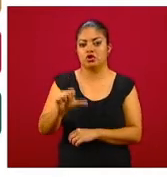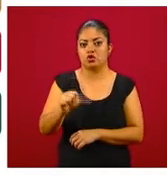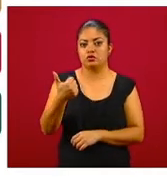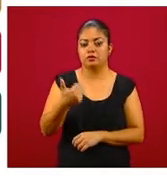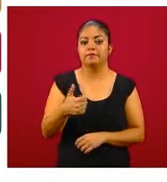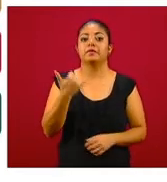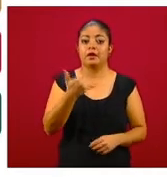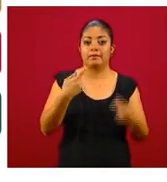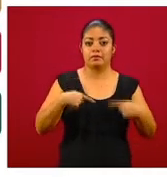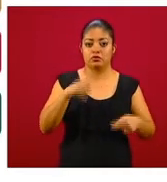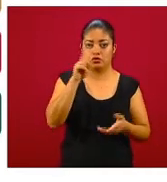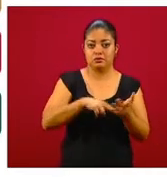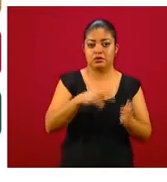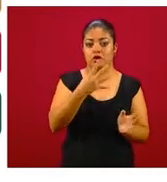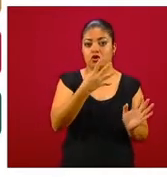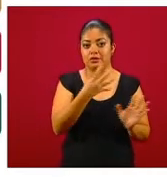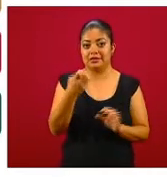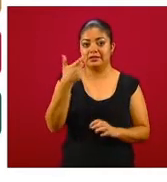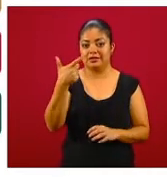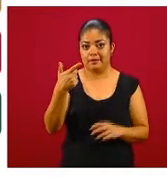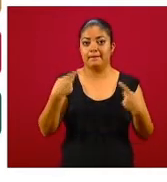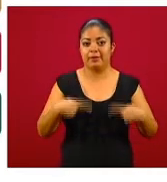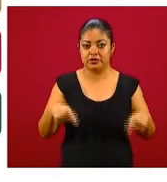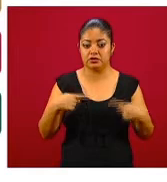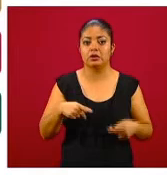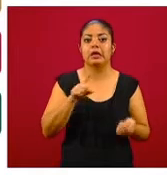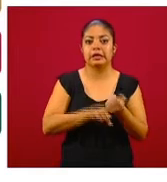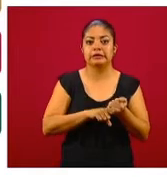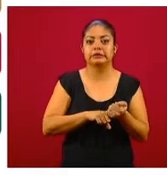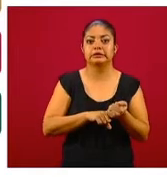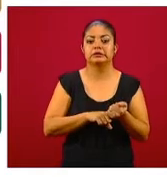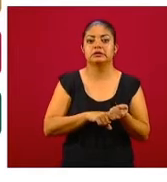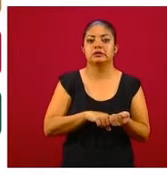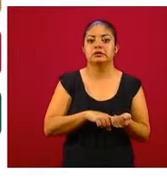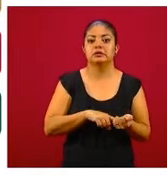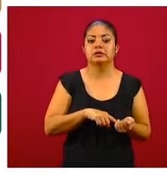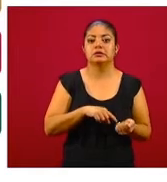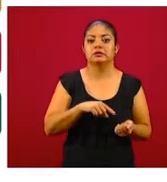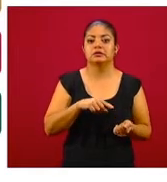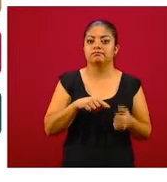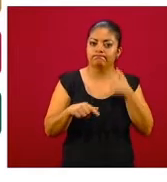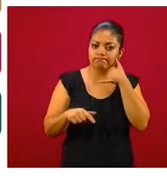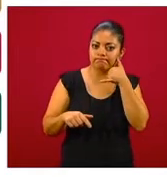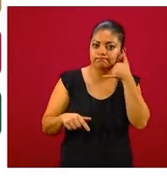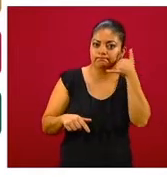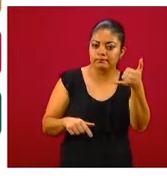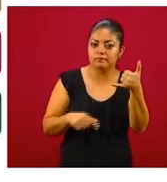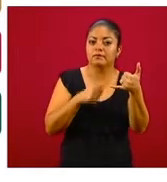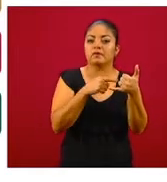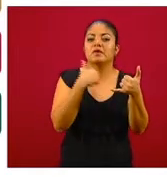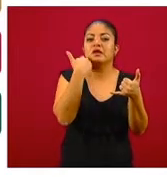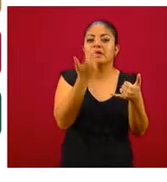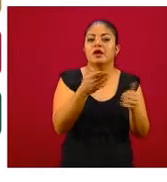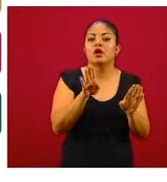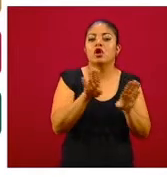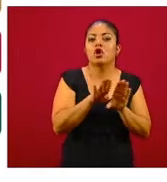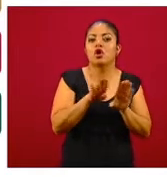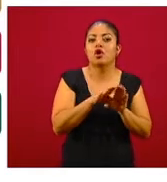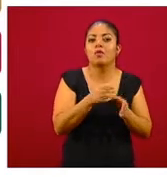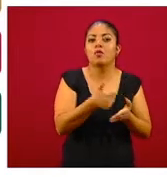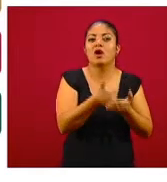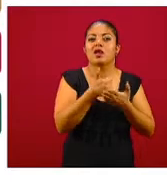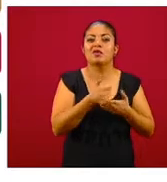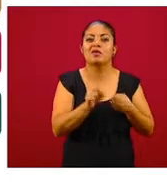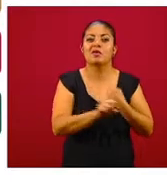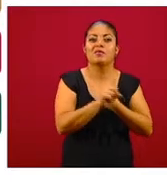de And then in 2.907 total, personas buscaron 2,907 people marcaron este called teléfono the telephone and buscando they were looking una for ayuda emotional